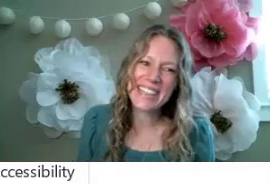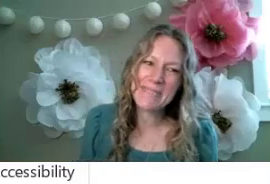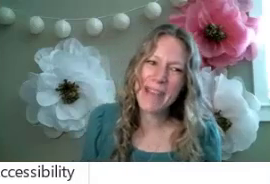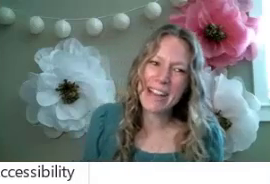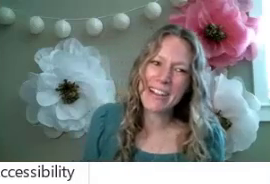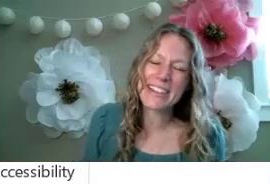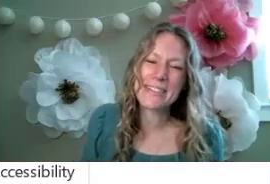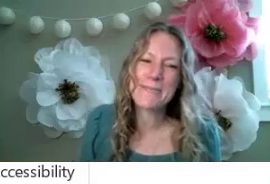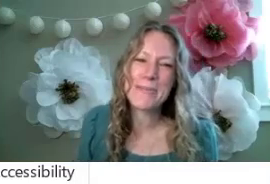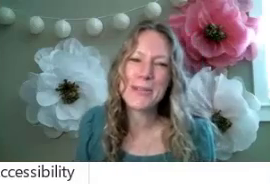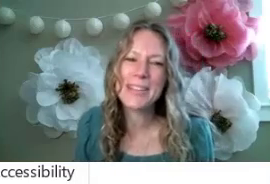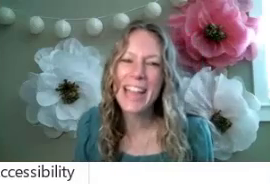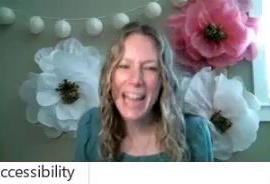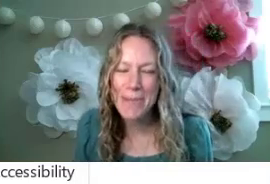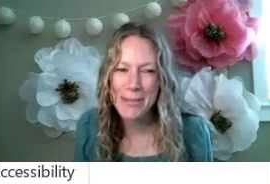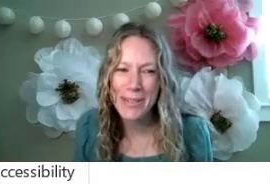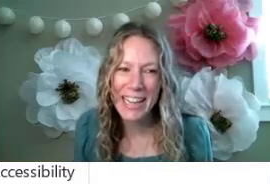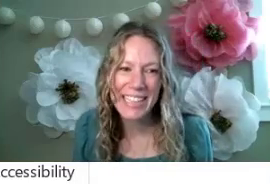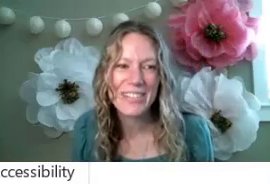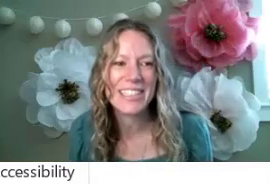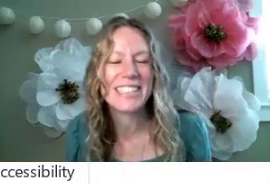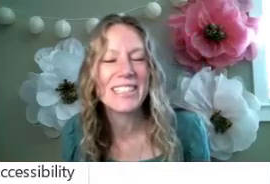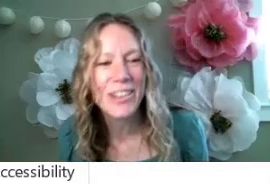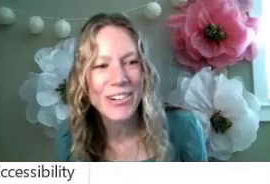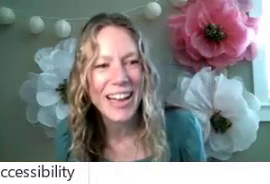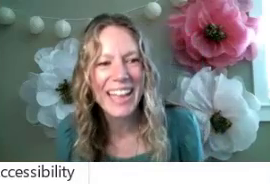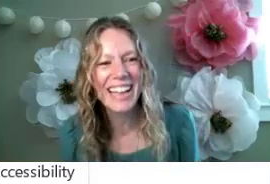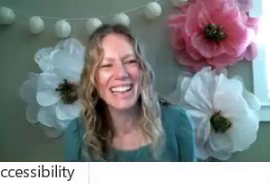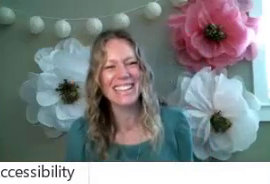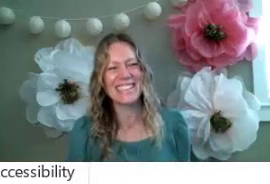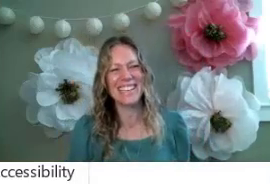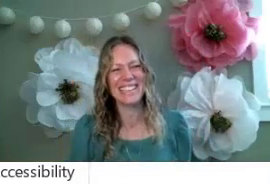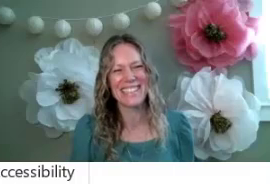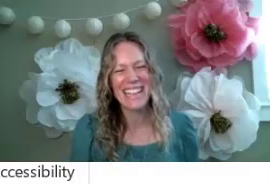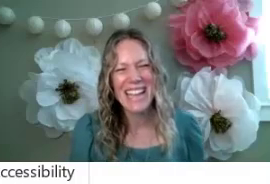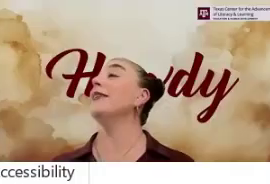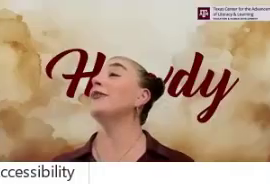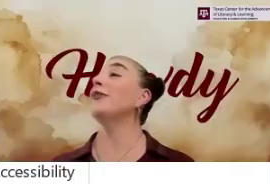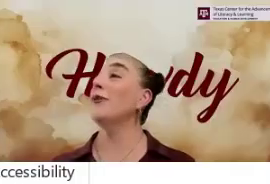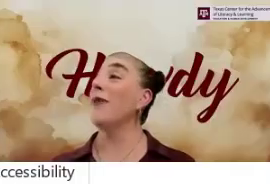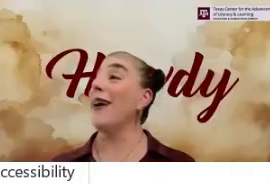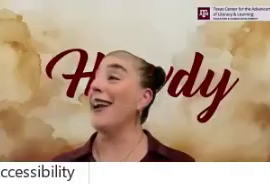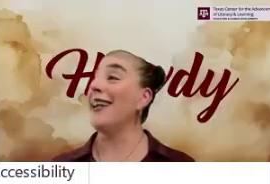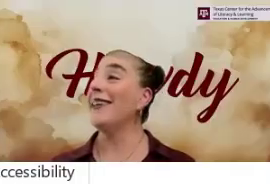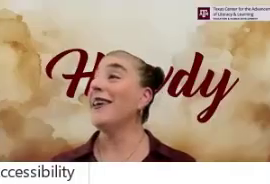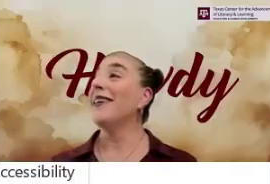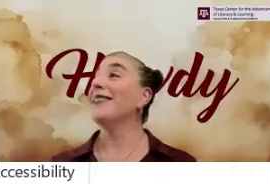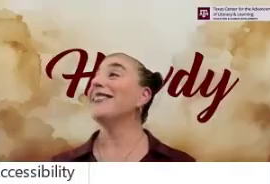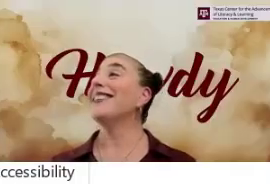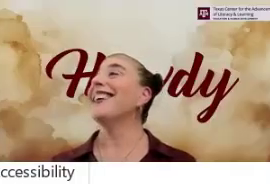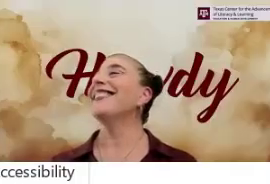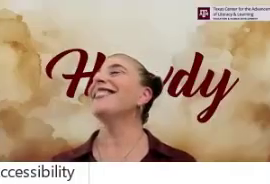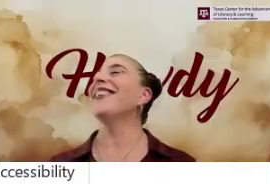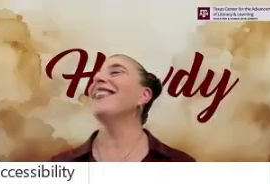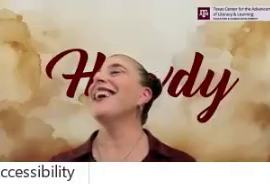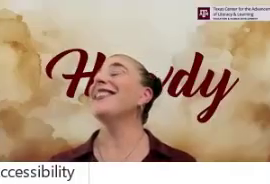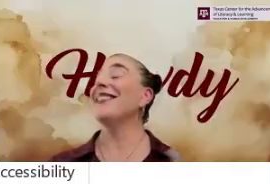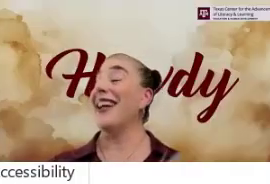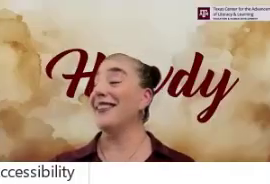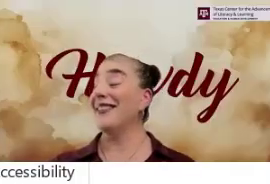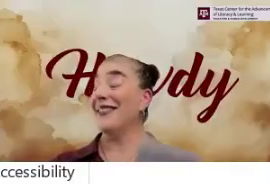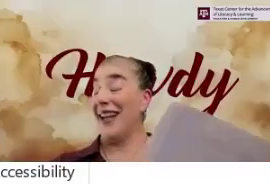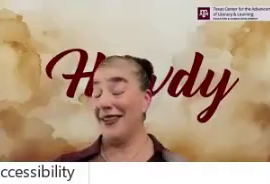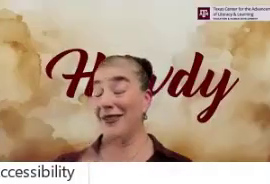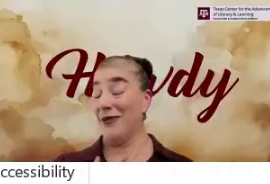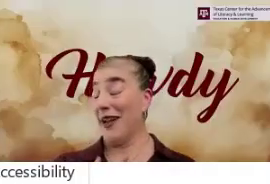lot of background of people not happy when I ask questions. So And you know what? So my do last I. job was that way. So To show